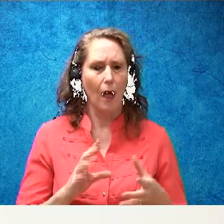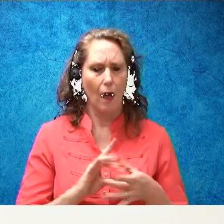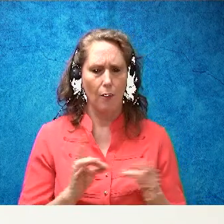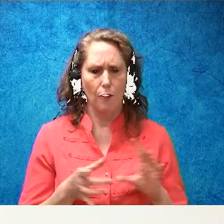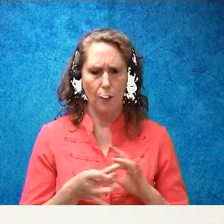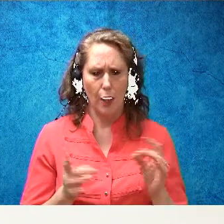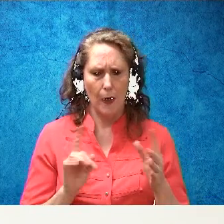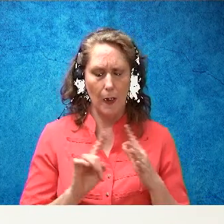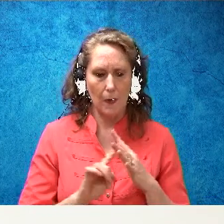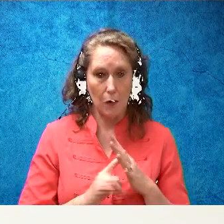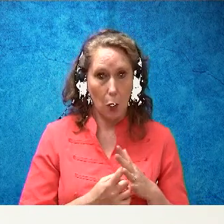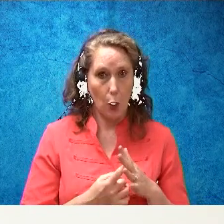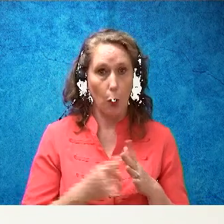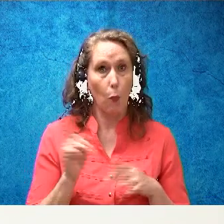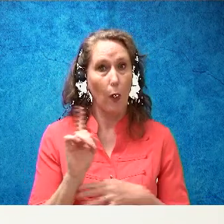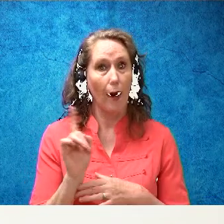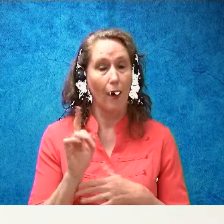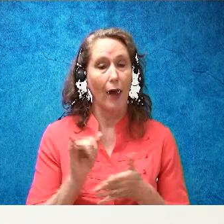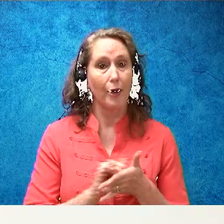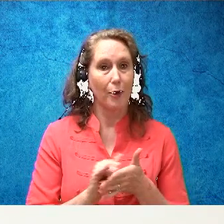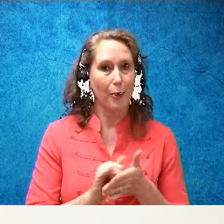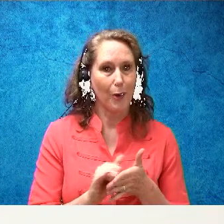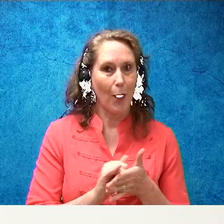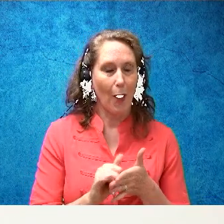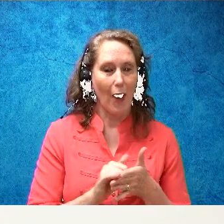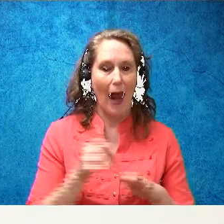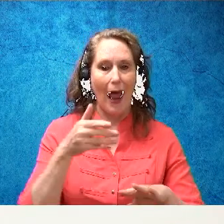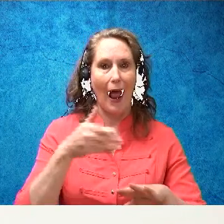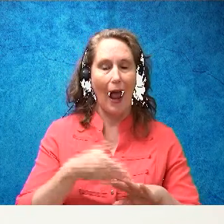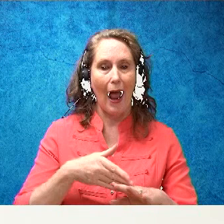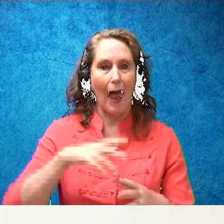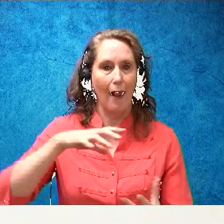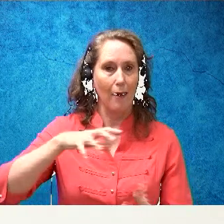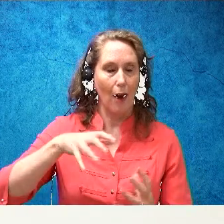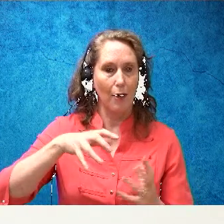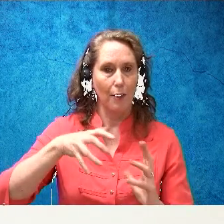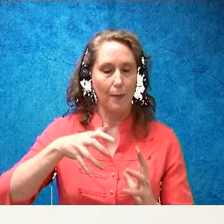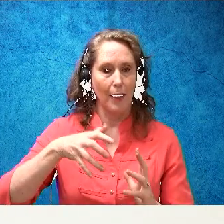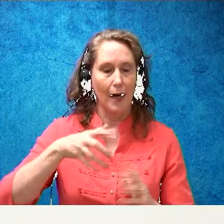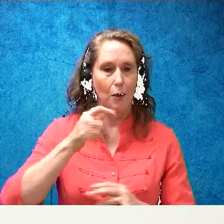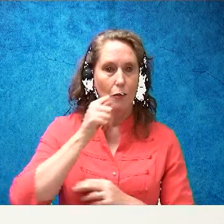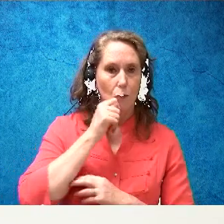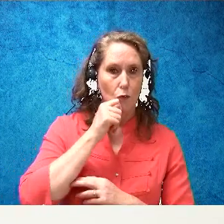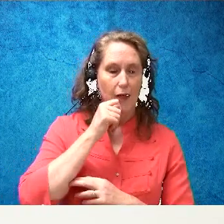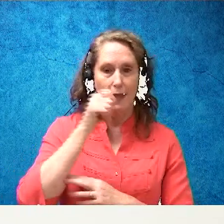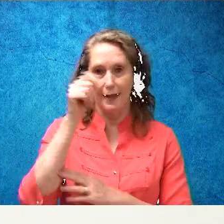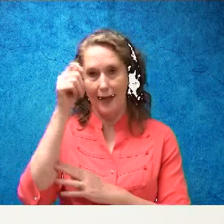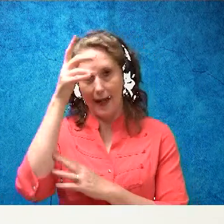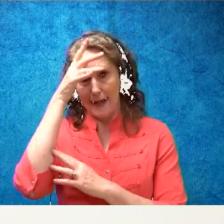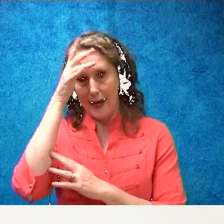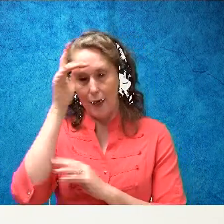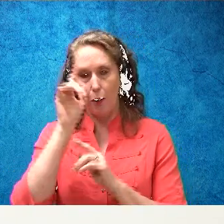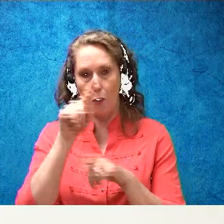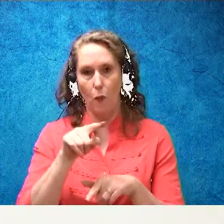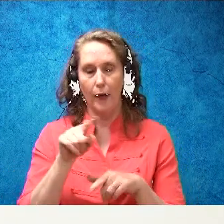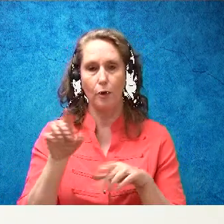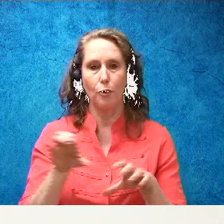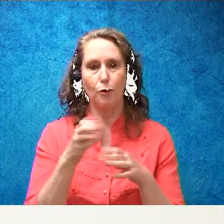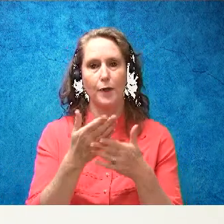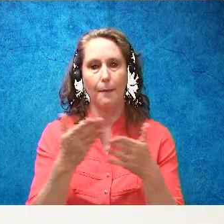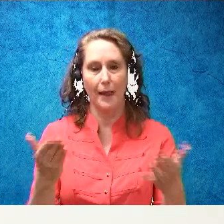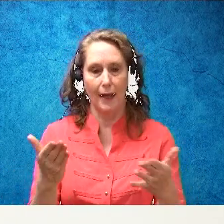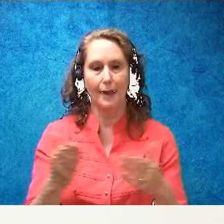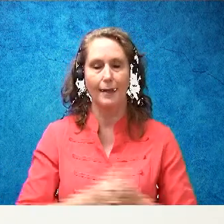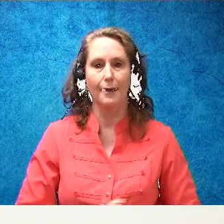started in New York at a laundromat as Trixie and her daddy were going on some errands.